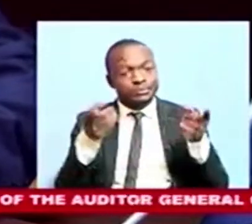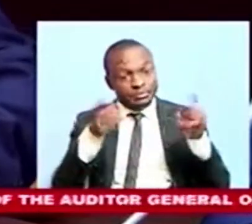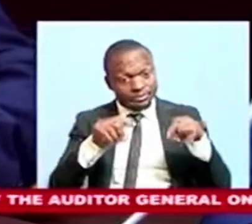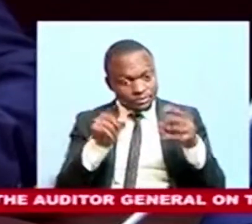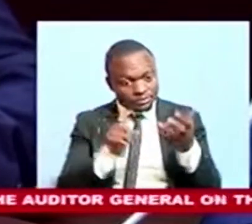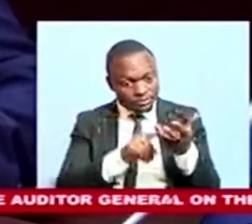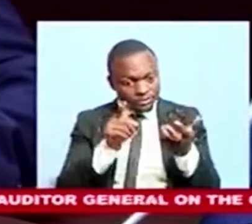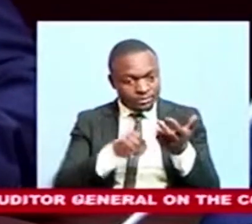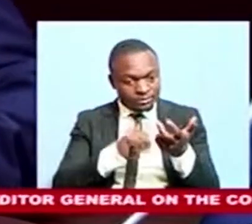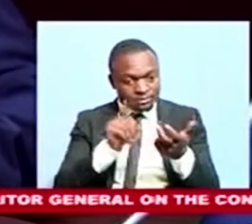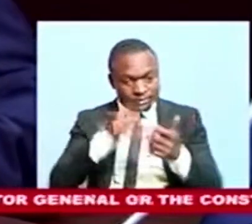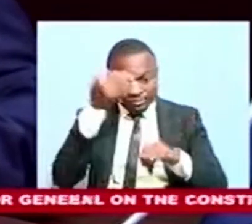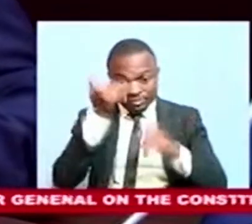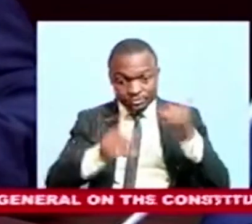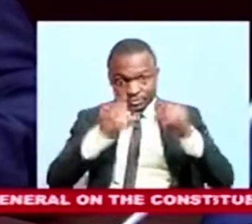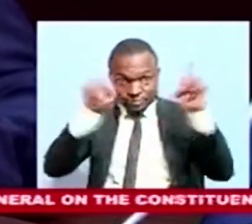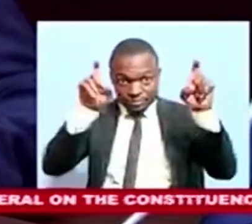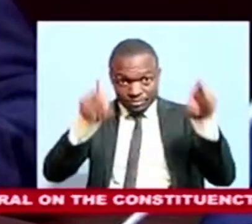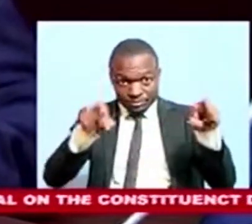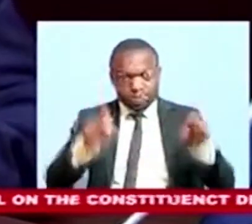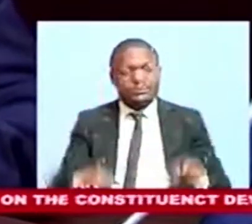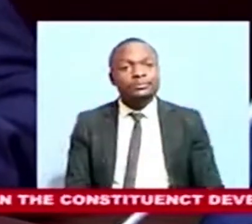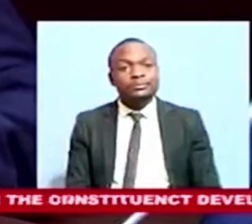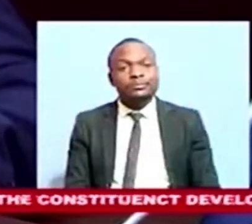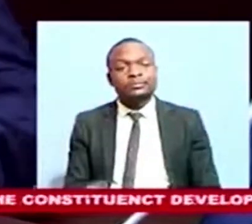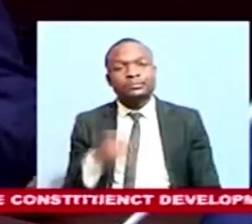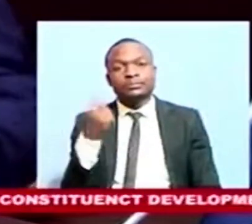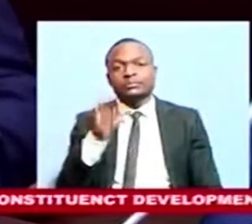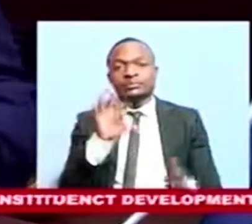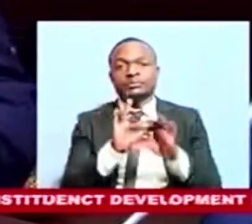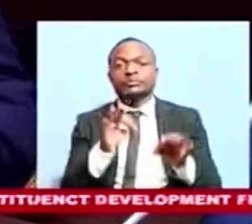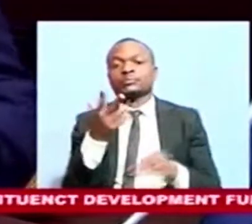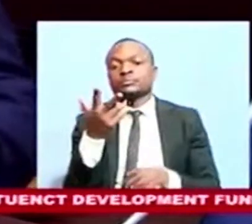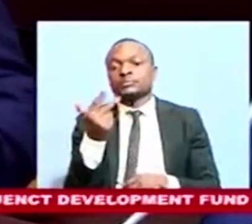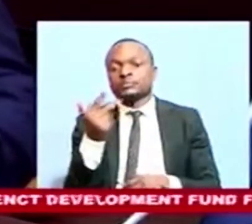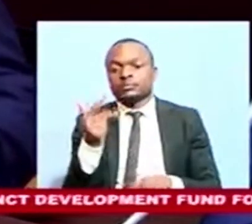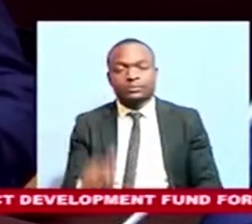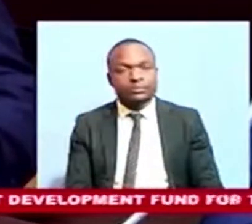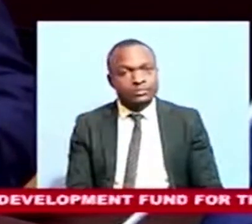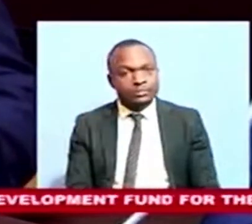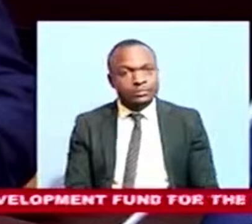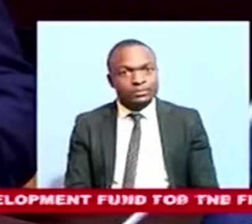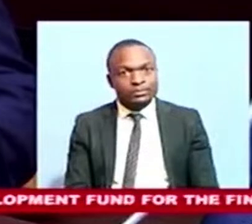your completion certificates, I only find 13.